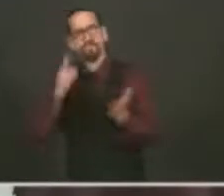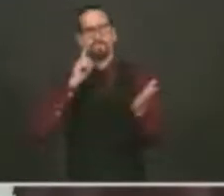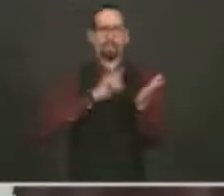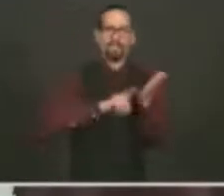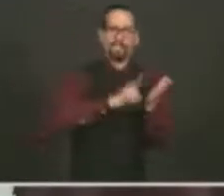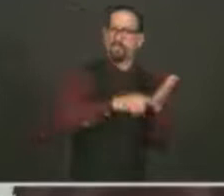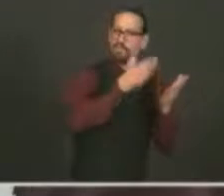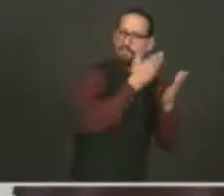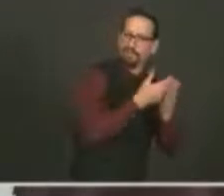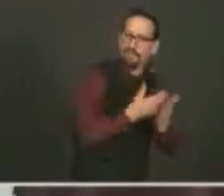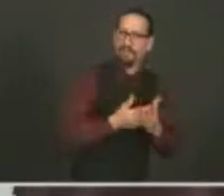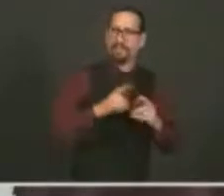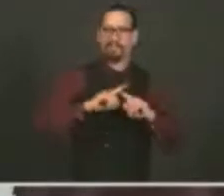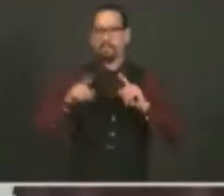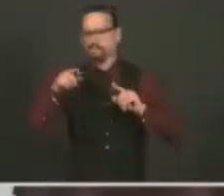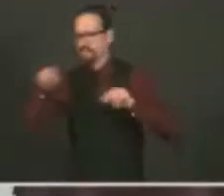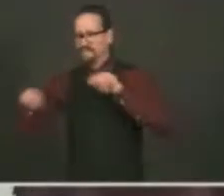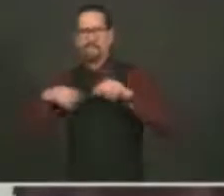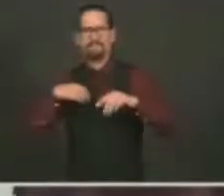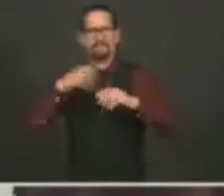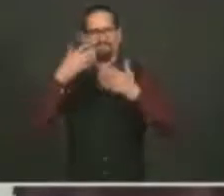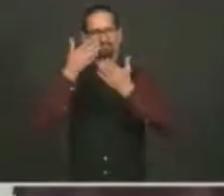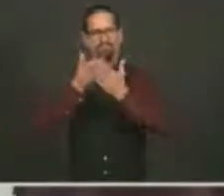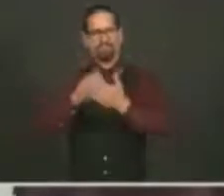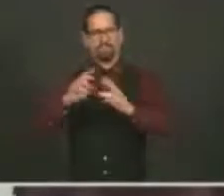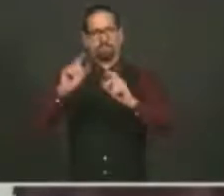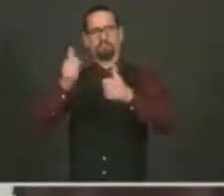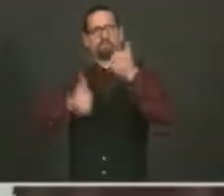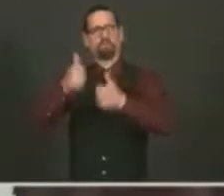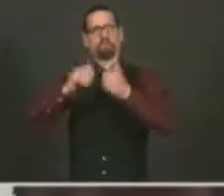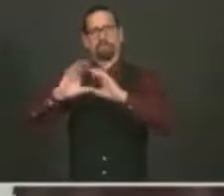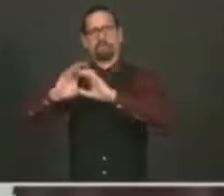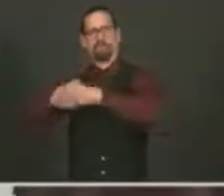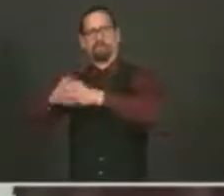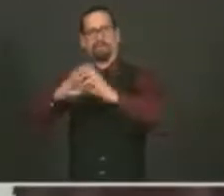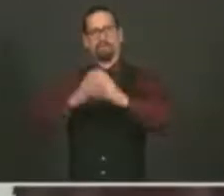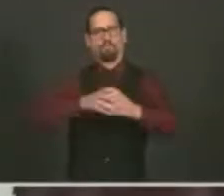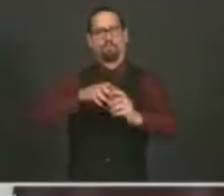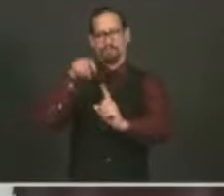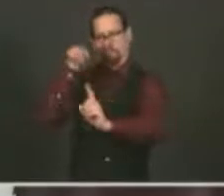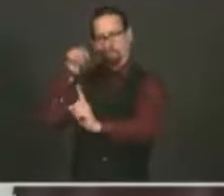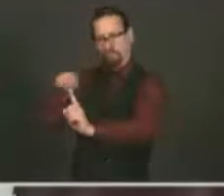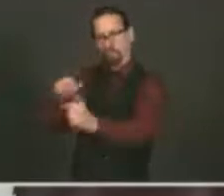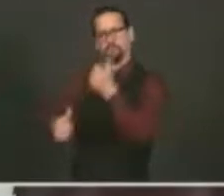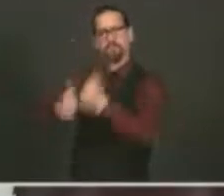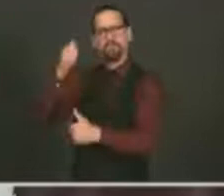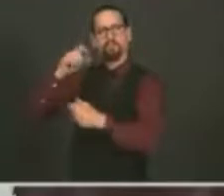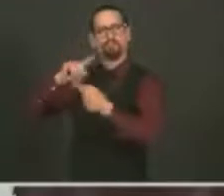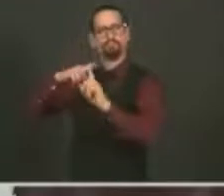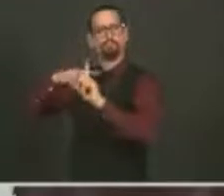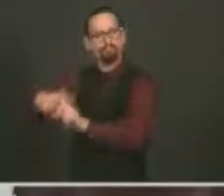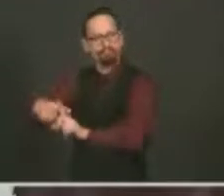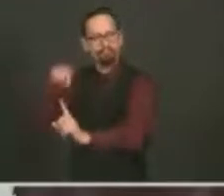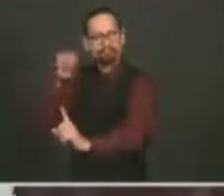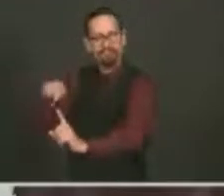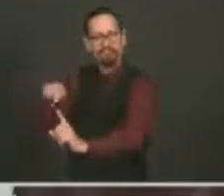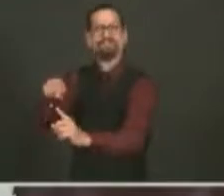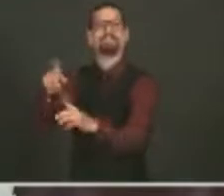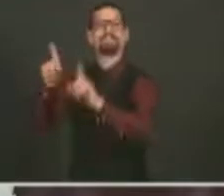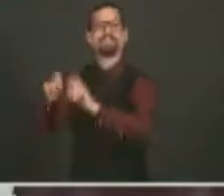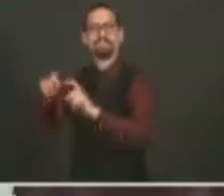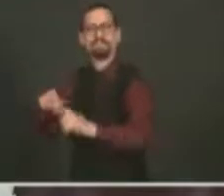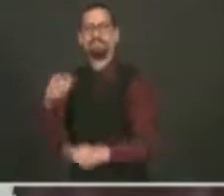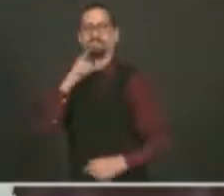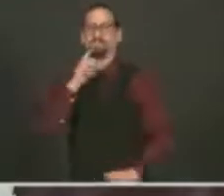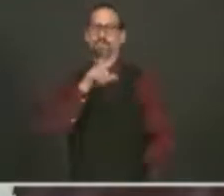best ways for us to capture an understanding among the 20, 30, 40-year-olds that tend